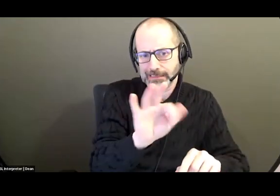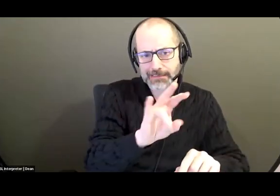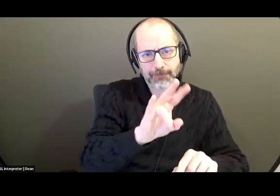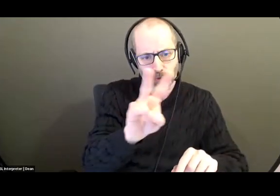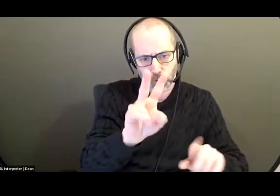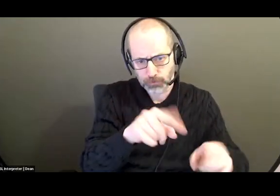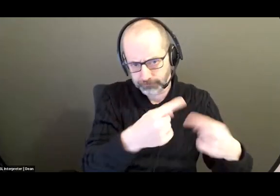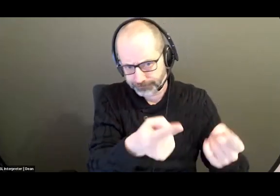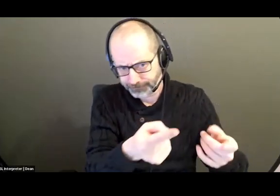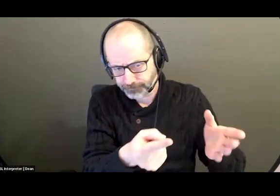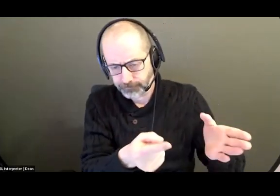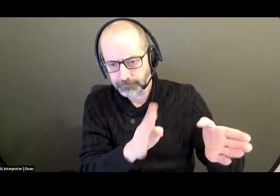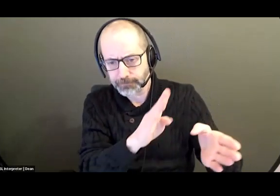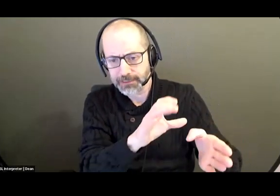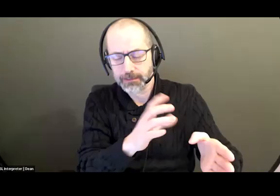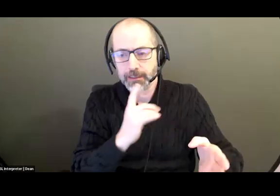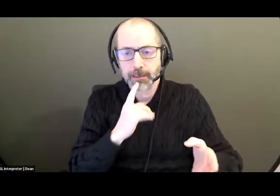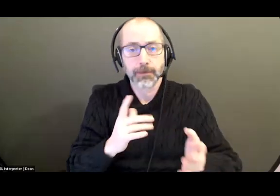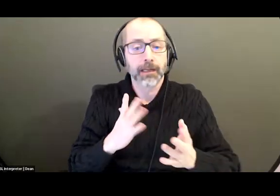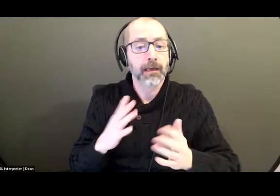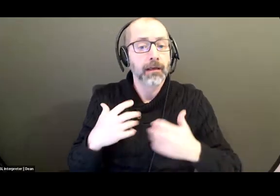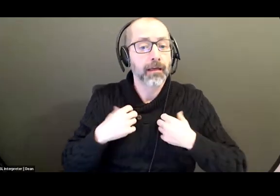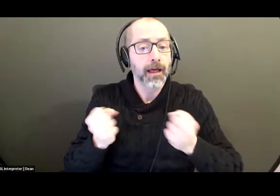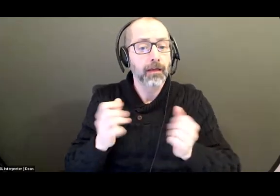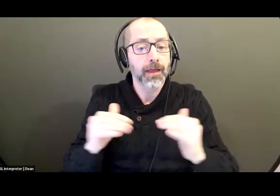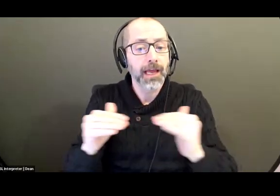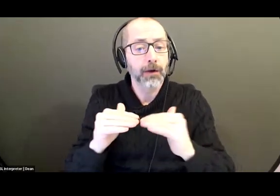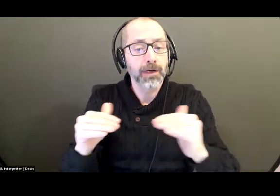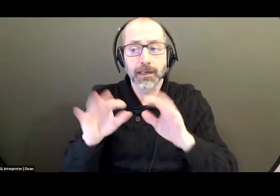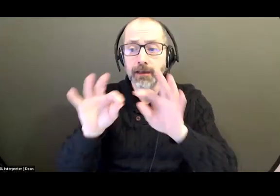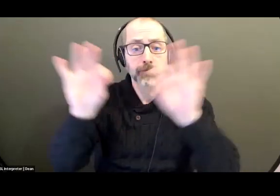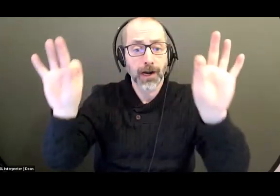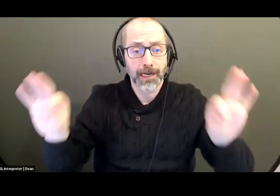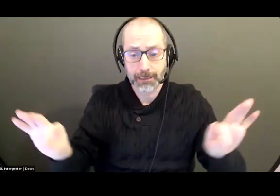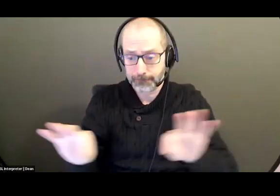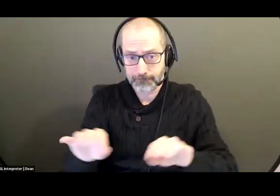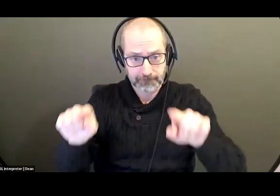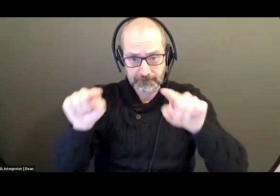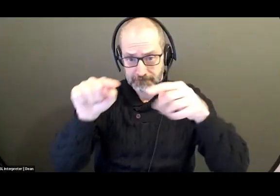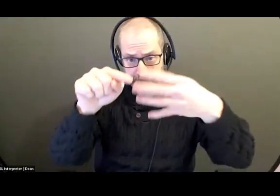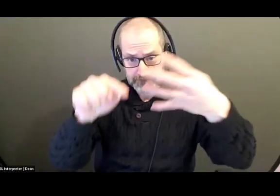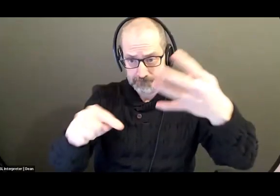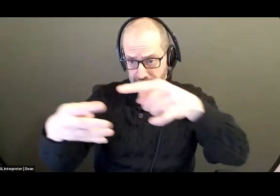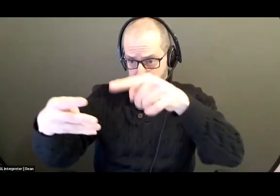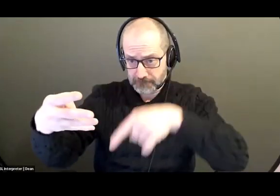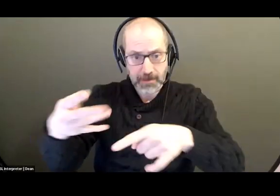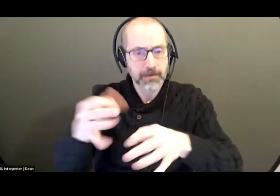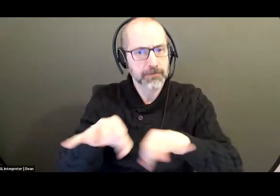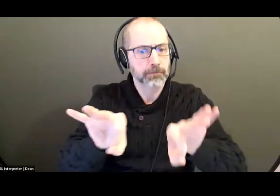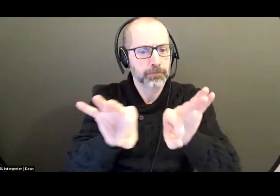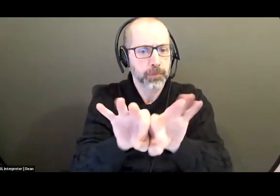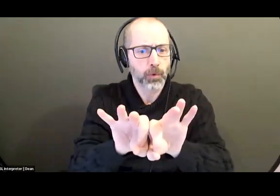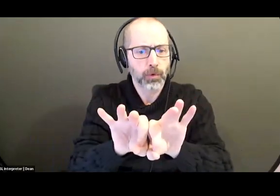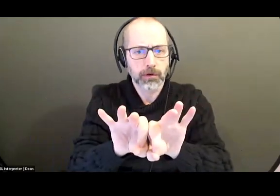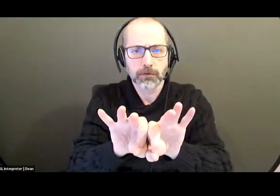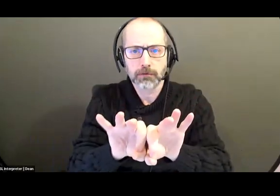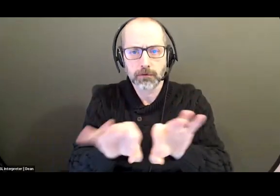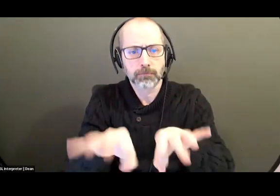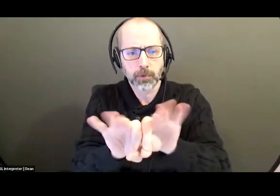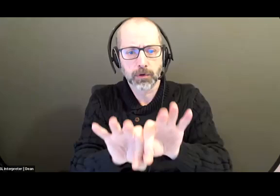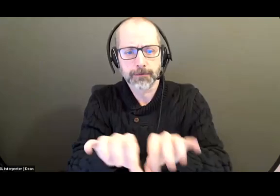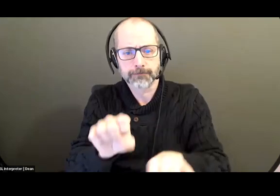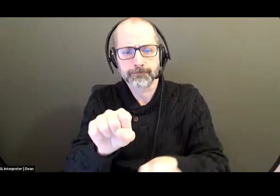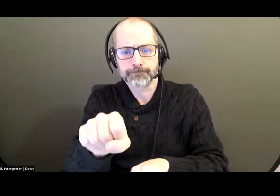in BC since 1972, but The Health Equity Framework